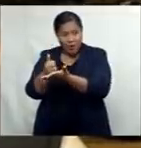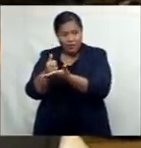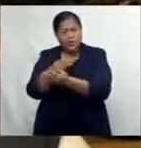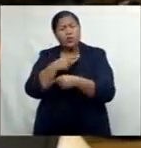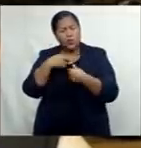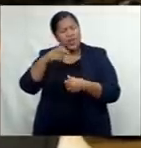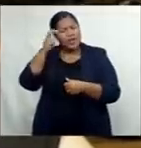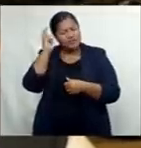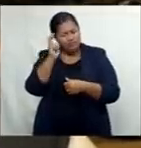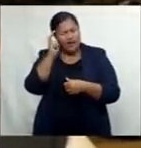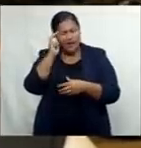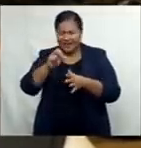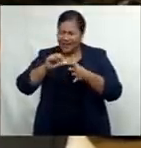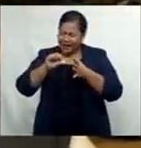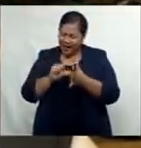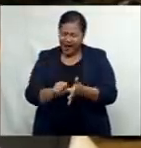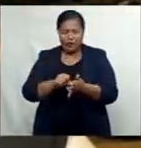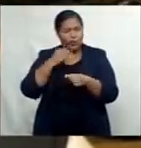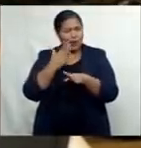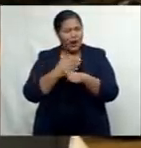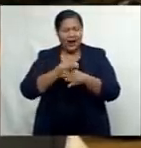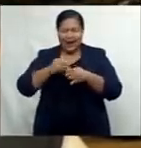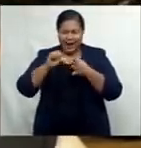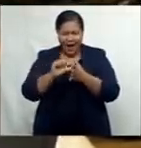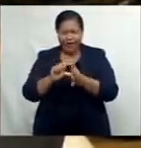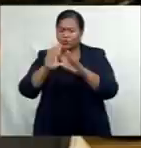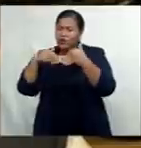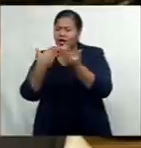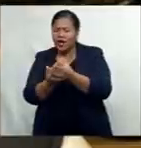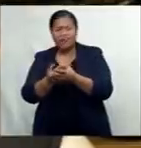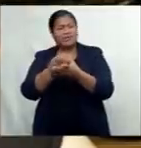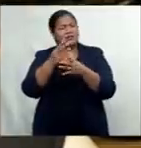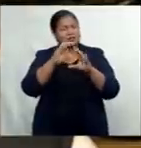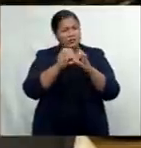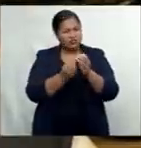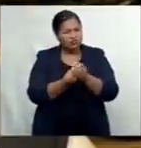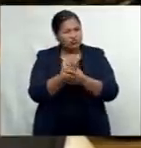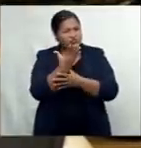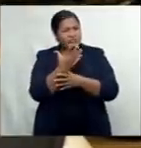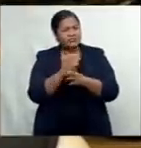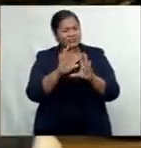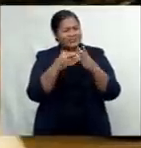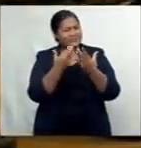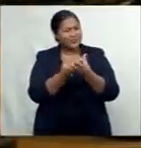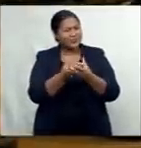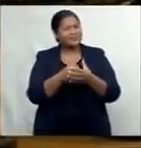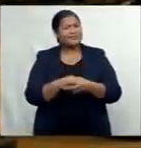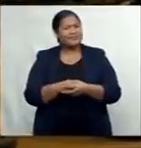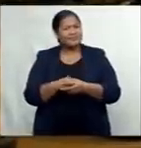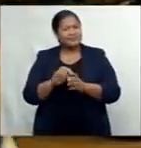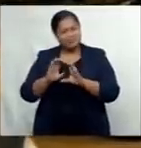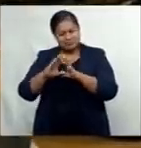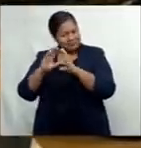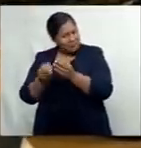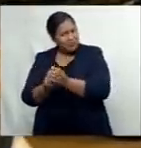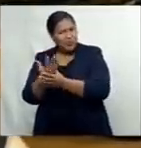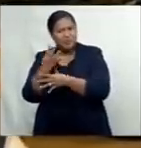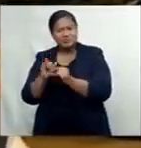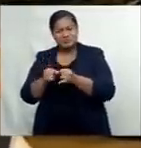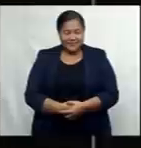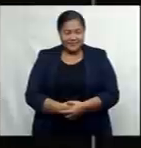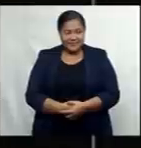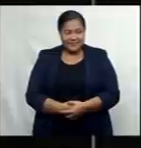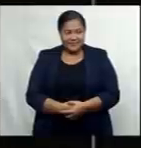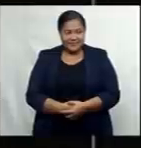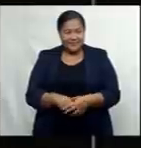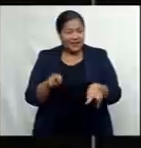hard, work hard as individual, work hard as a group, grow as a group, grow as an individual, grow as